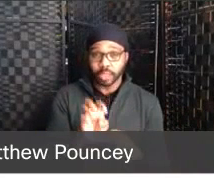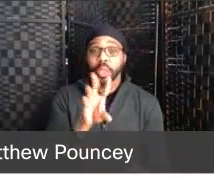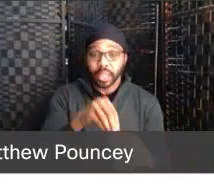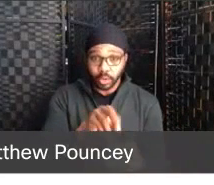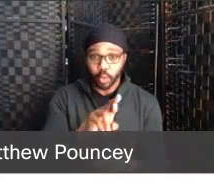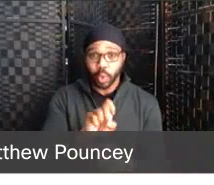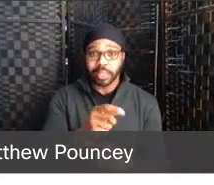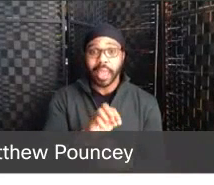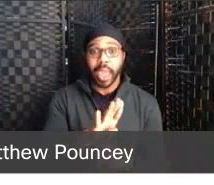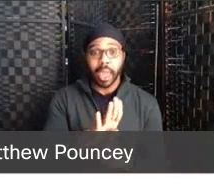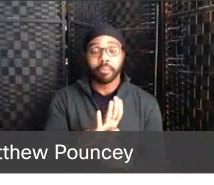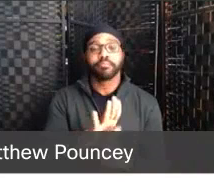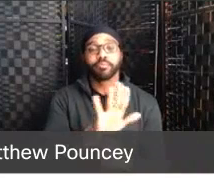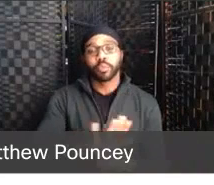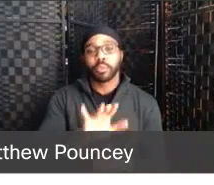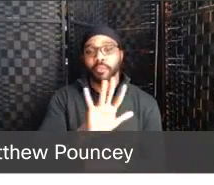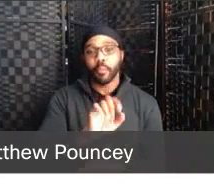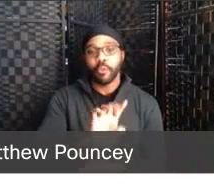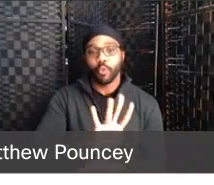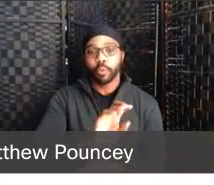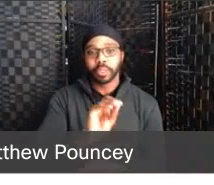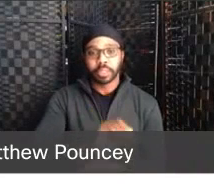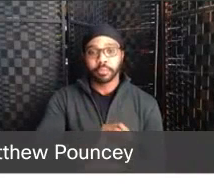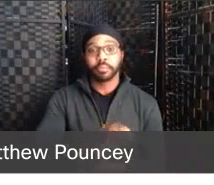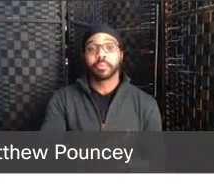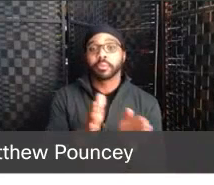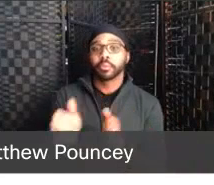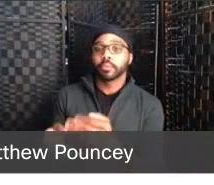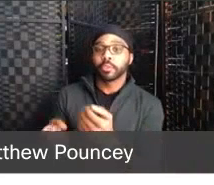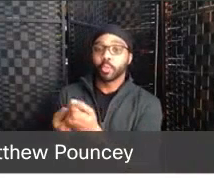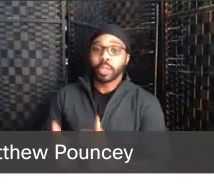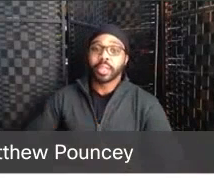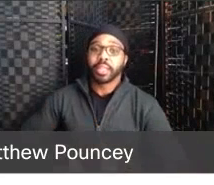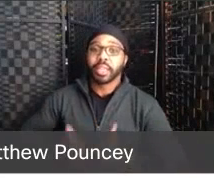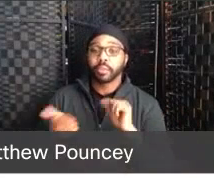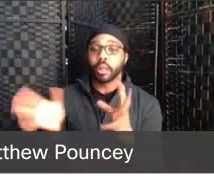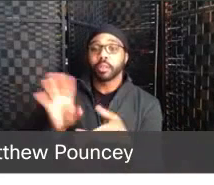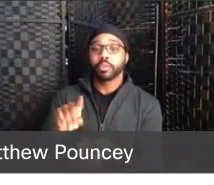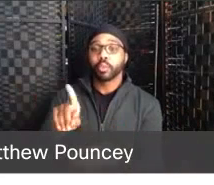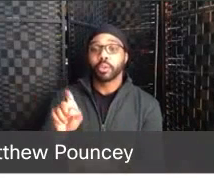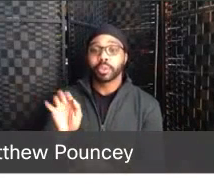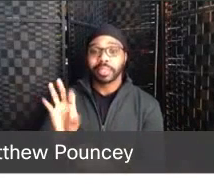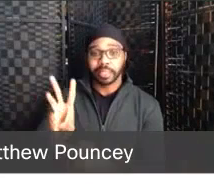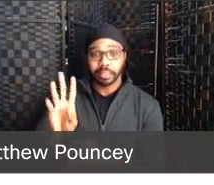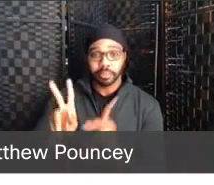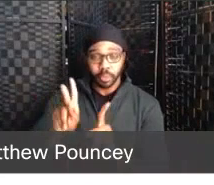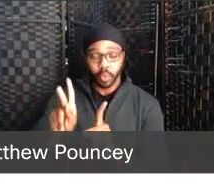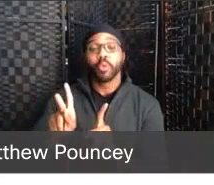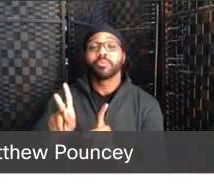of 5.4%. In supported living, 196 people out of also